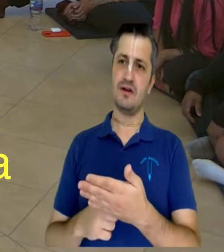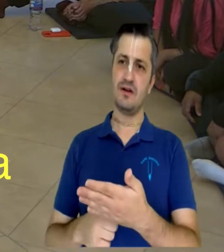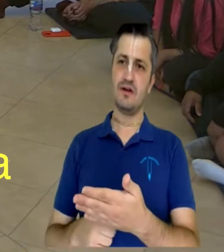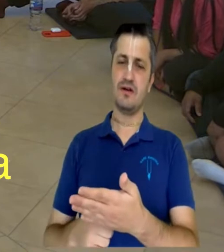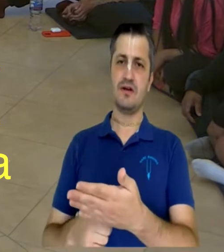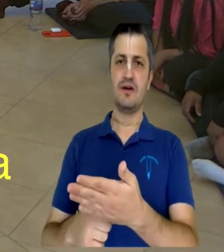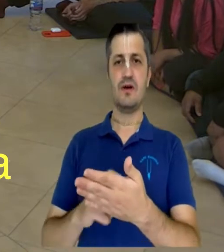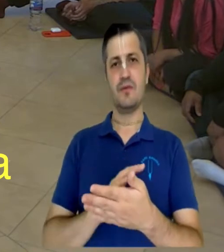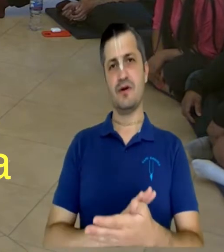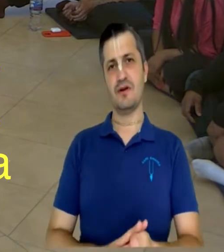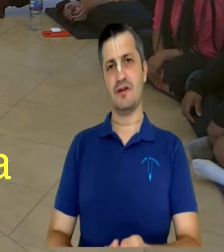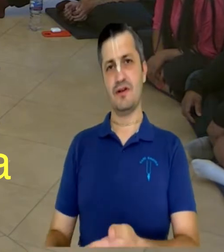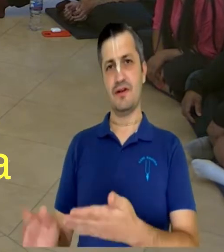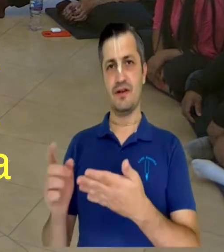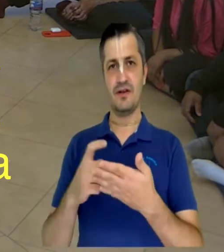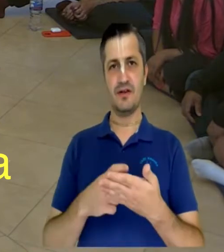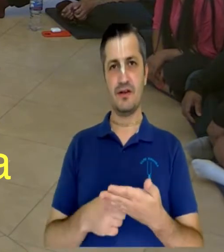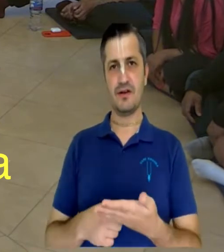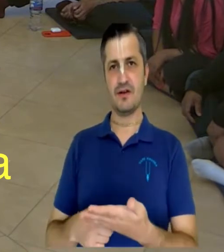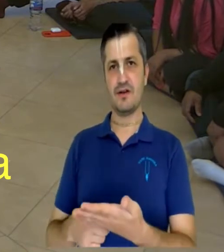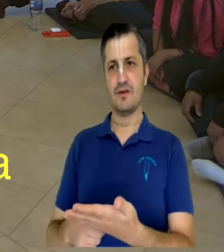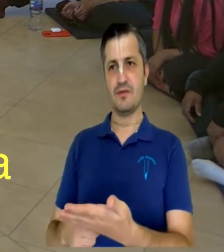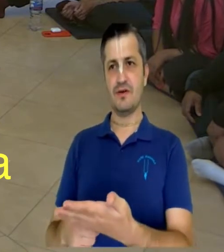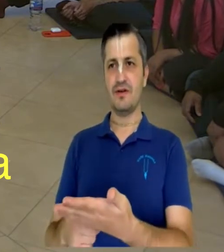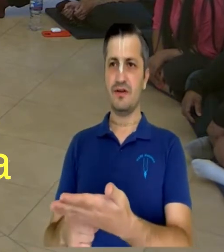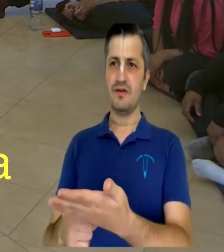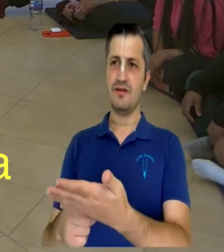Hare Rama, Hare Rama,